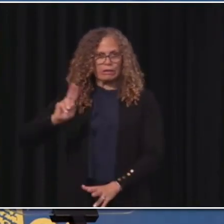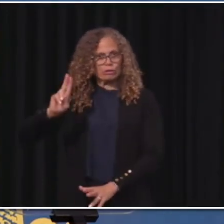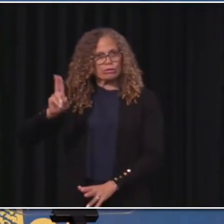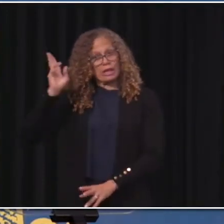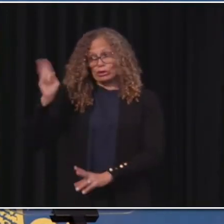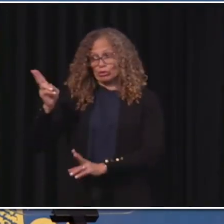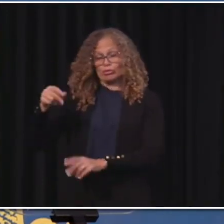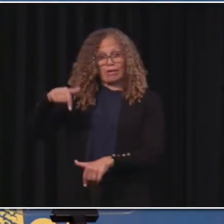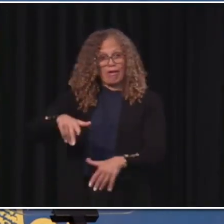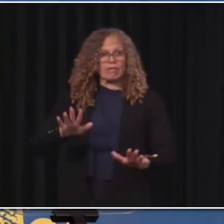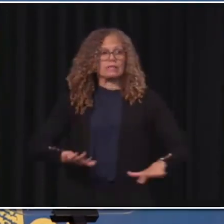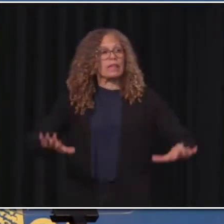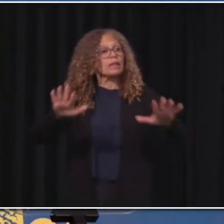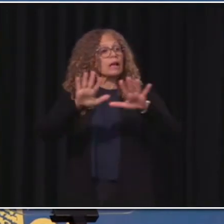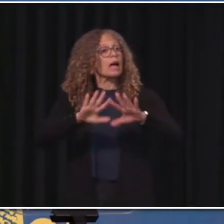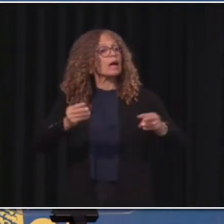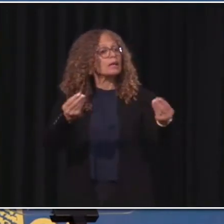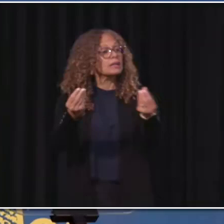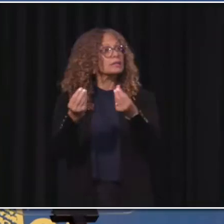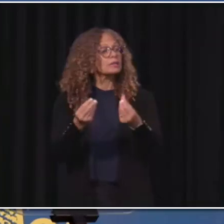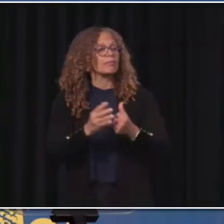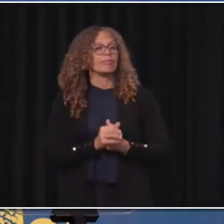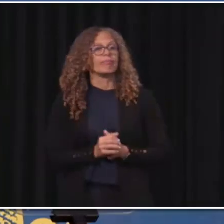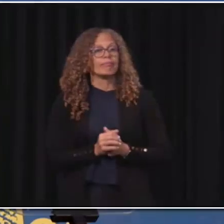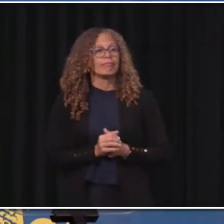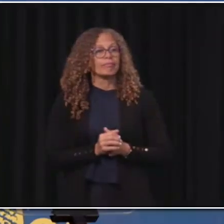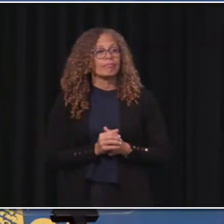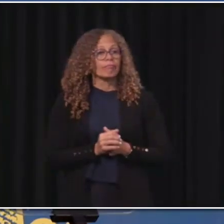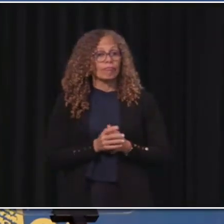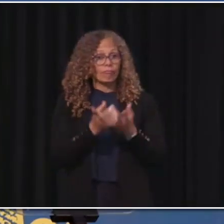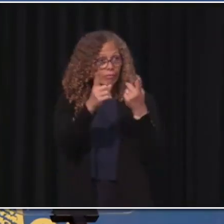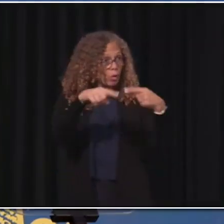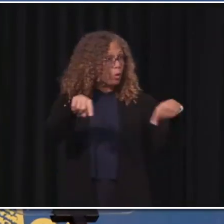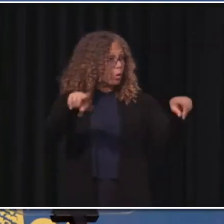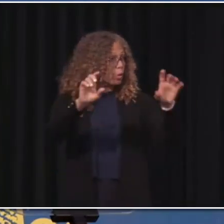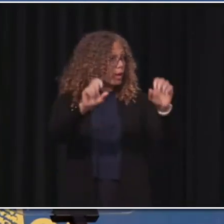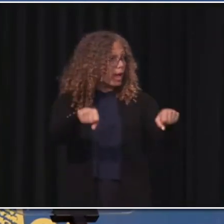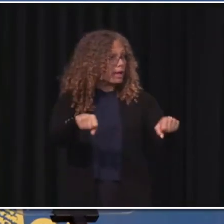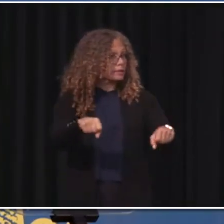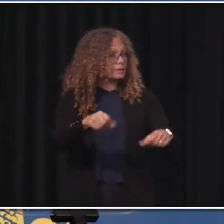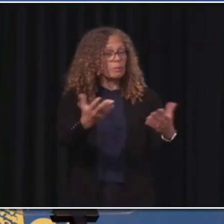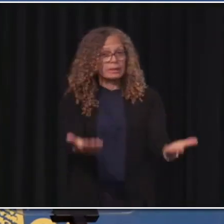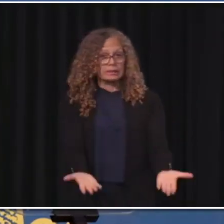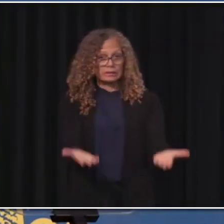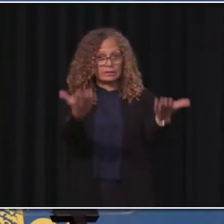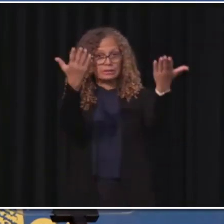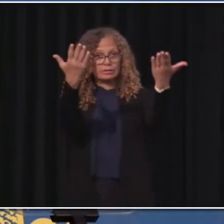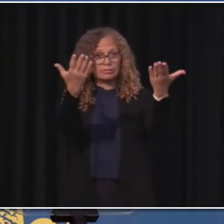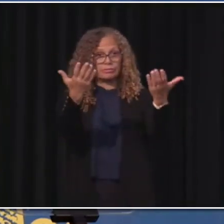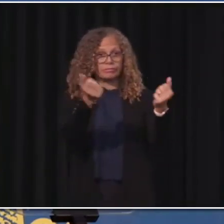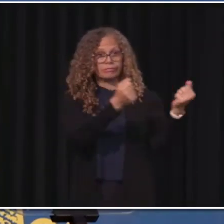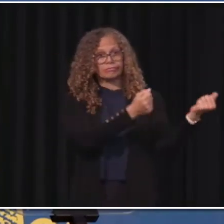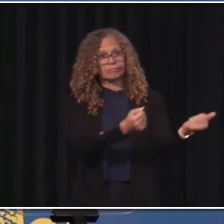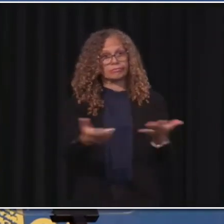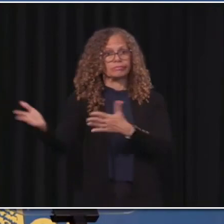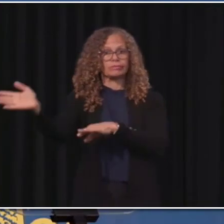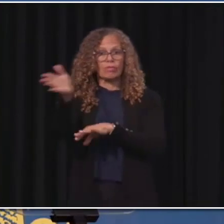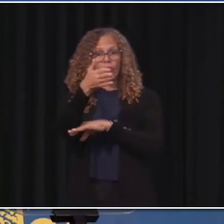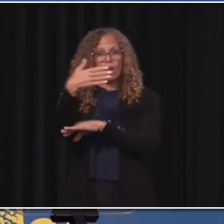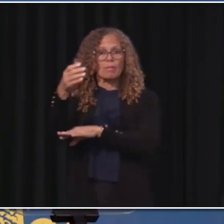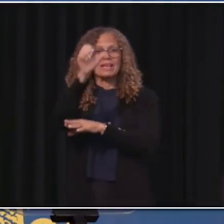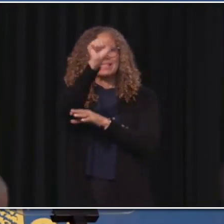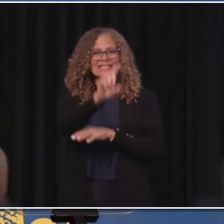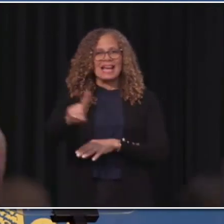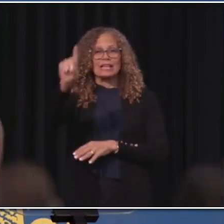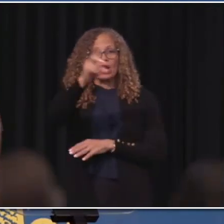this land. And now I invite all of you who are able to please rise for the presentation of colors by the San